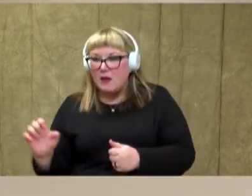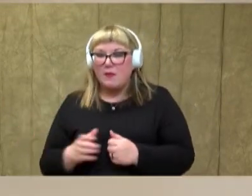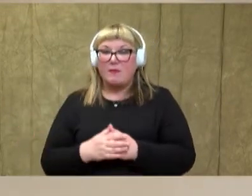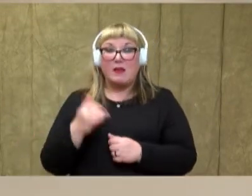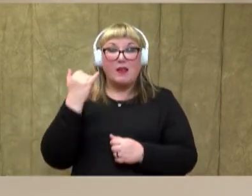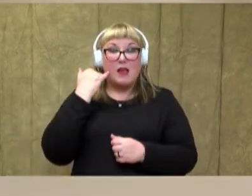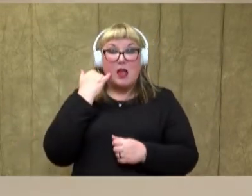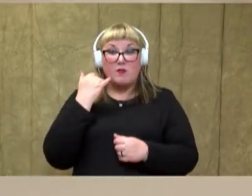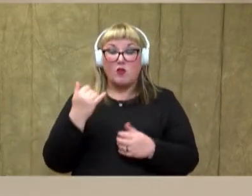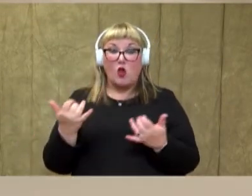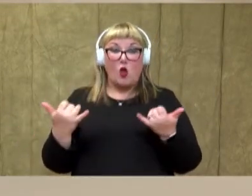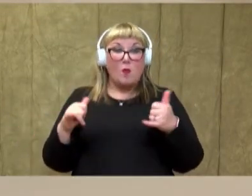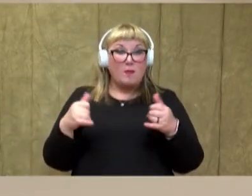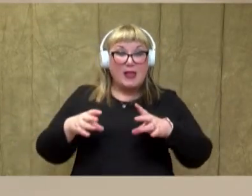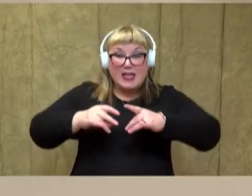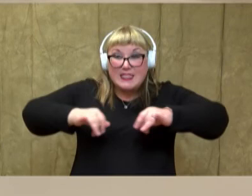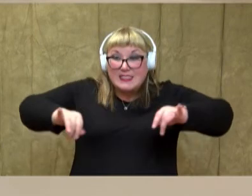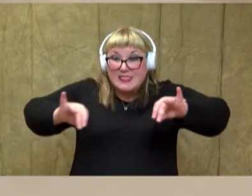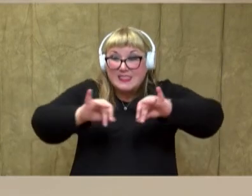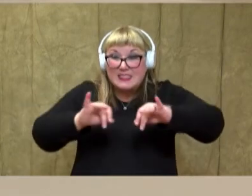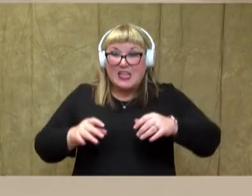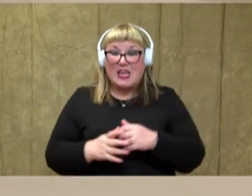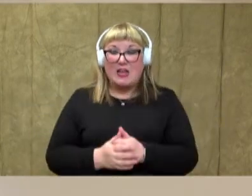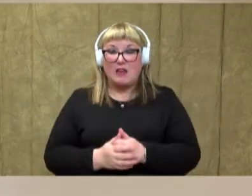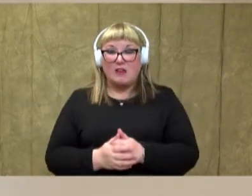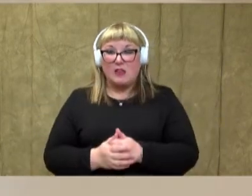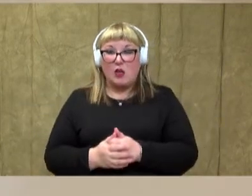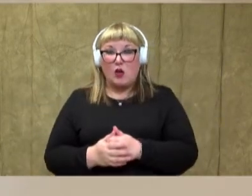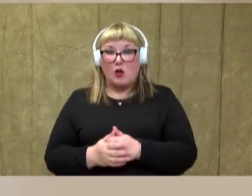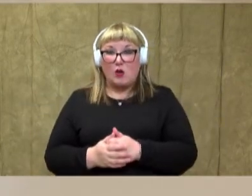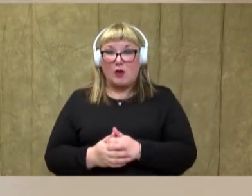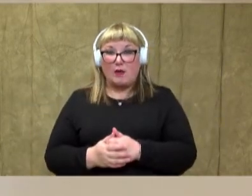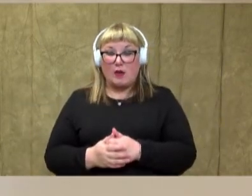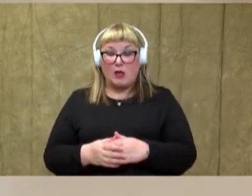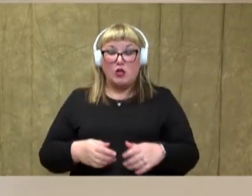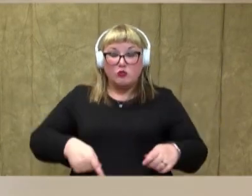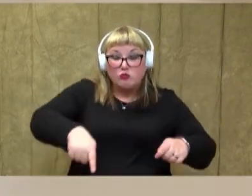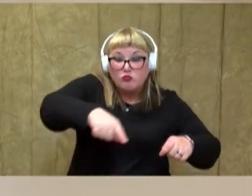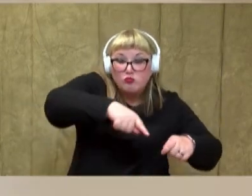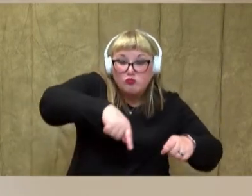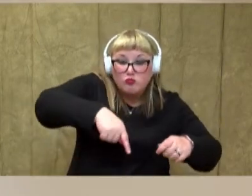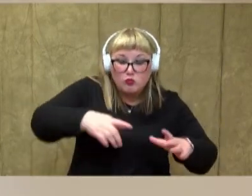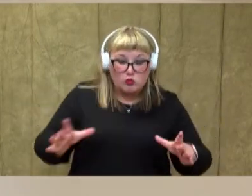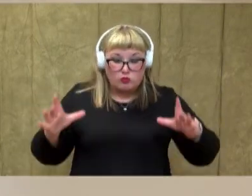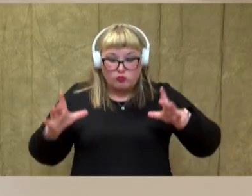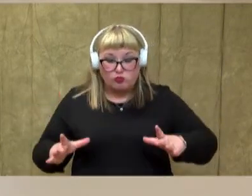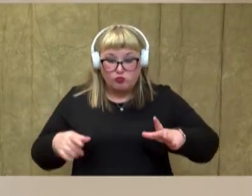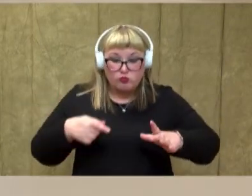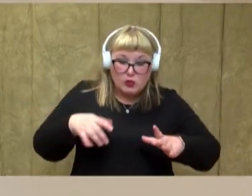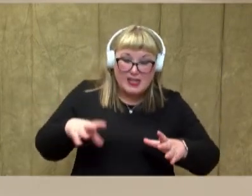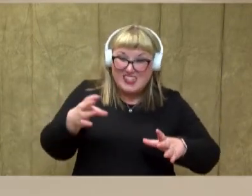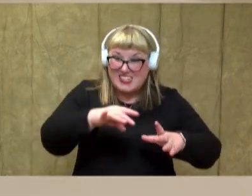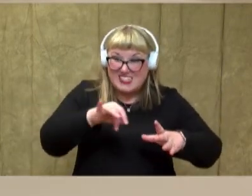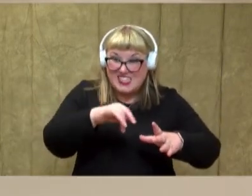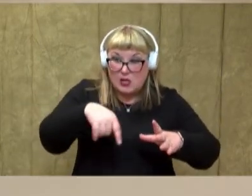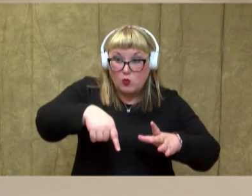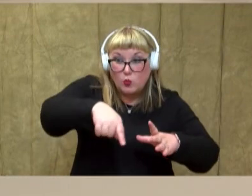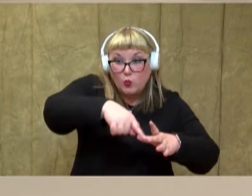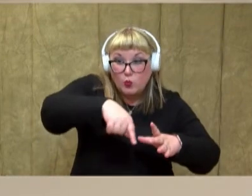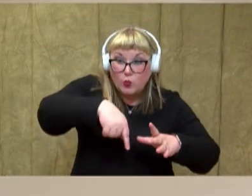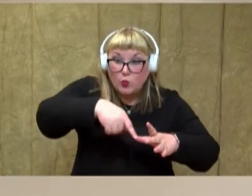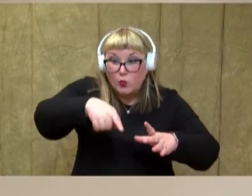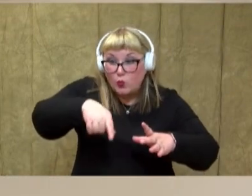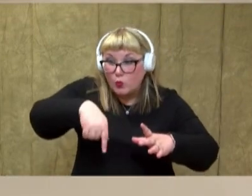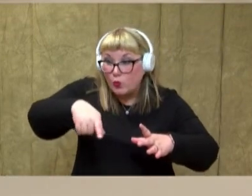play stand at home, take some out, put it on a plate, take your air writing finger and write that digraph in there.